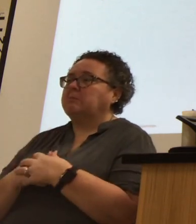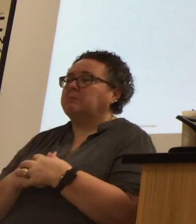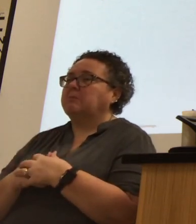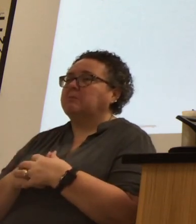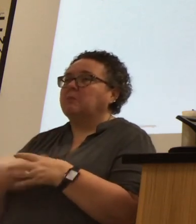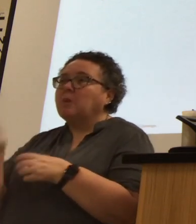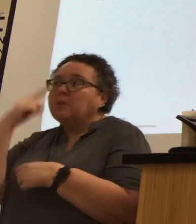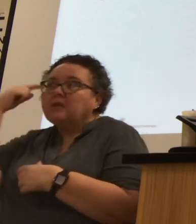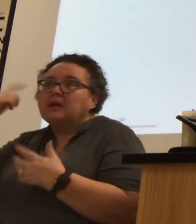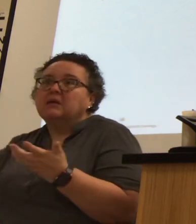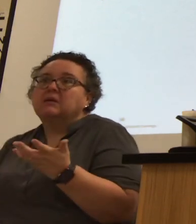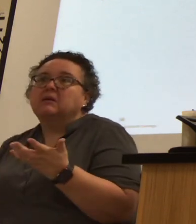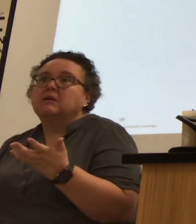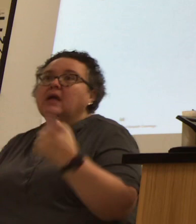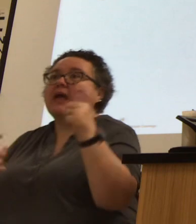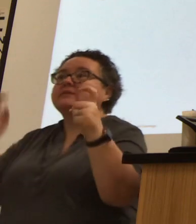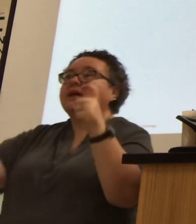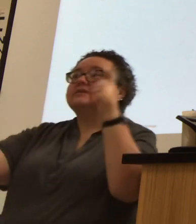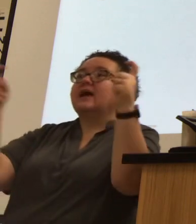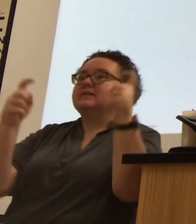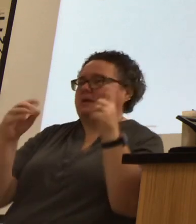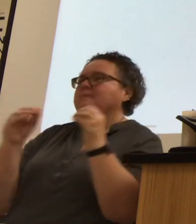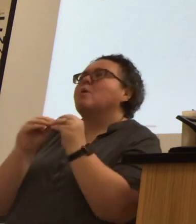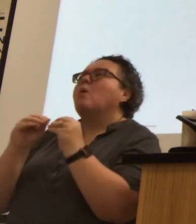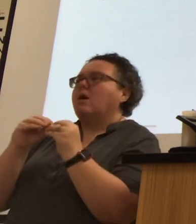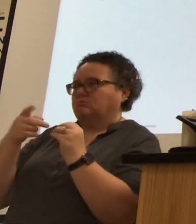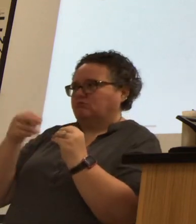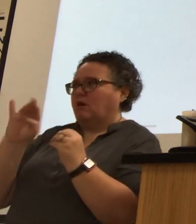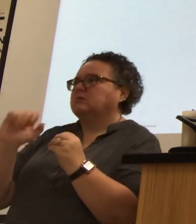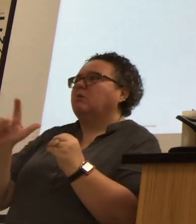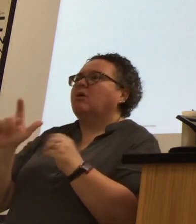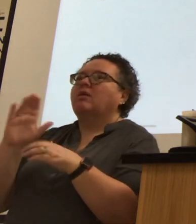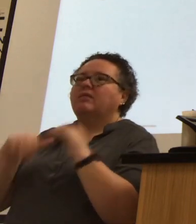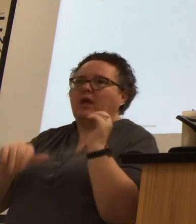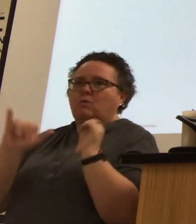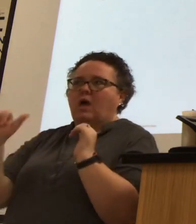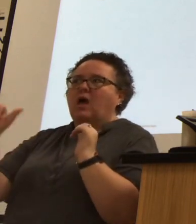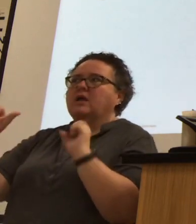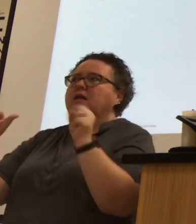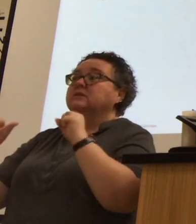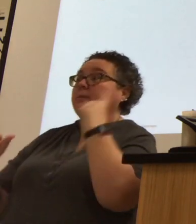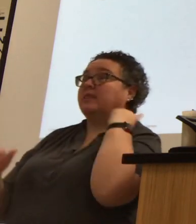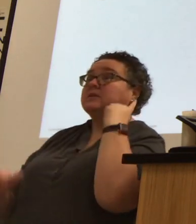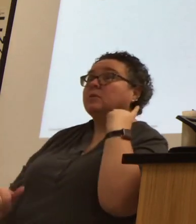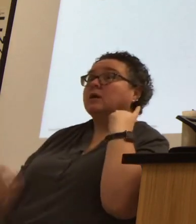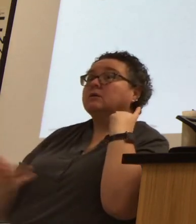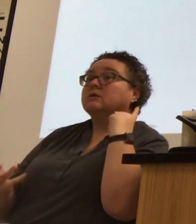Well, what do you think? X is more proximal than Y. Okay, well, what about this one?